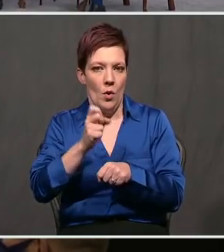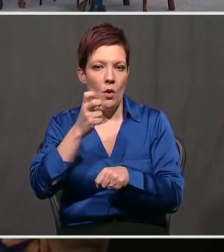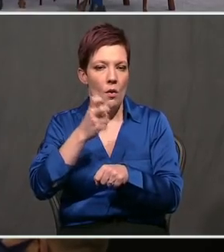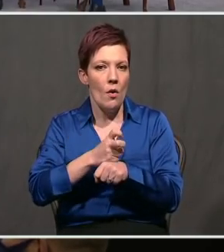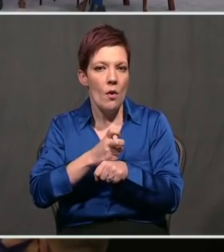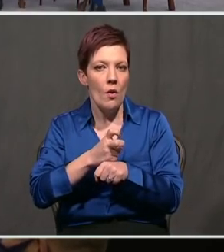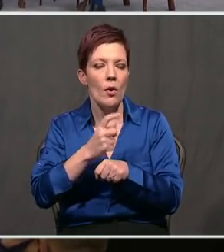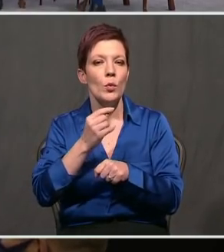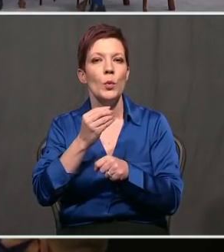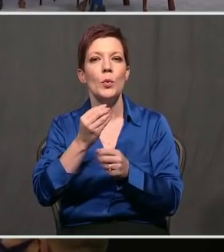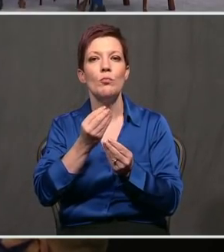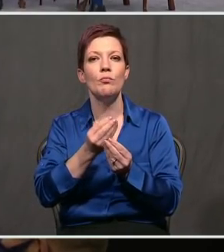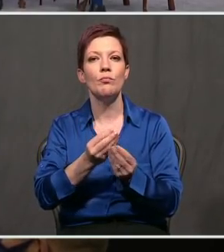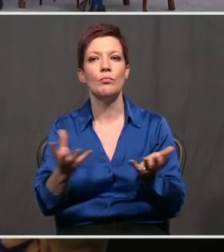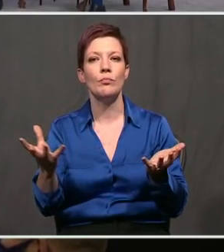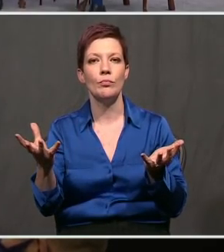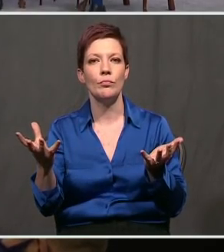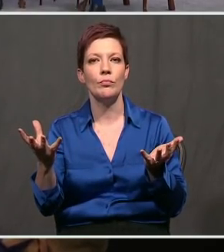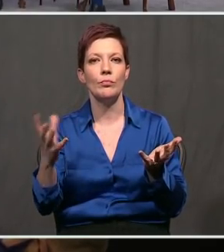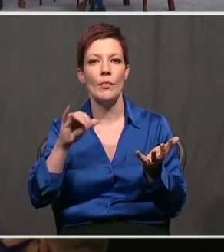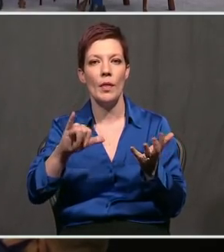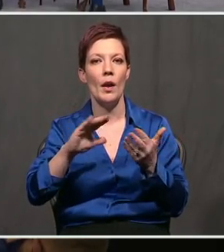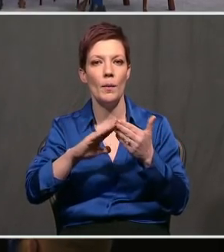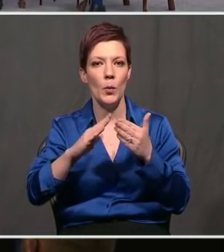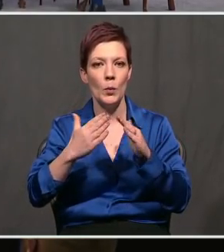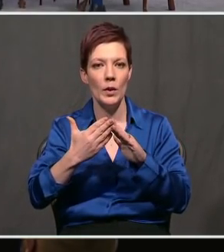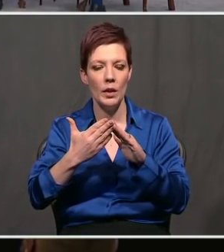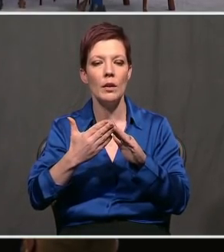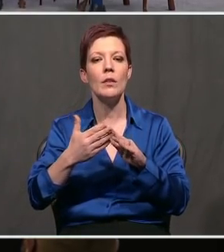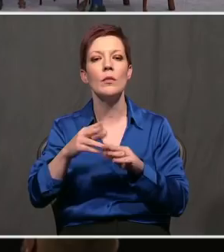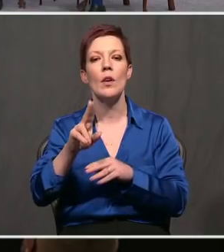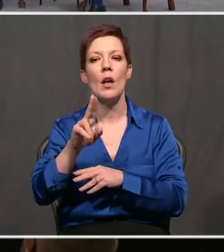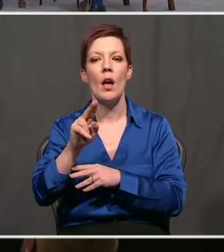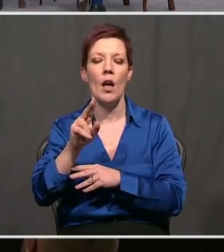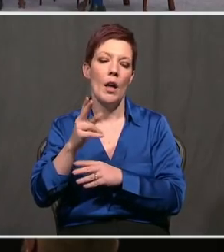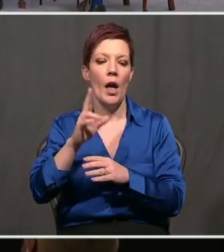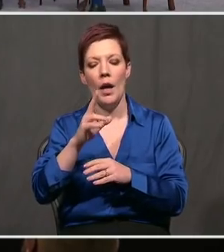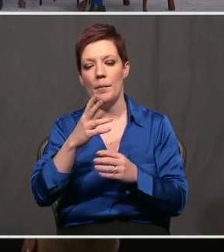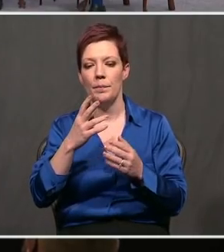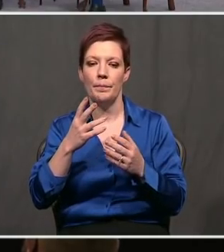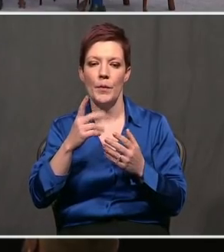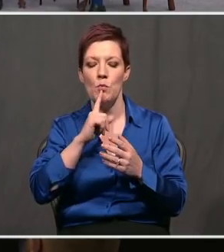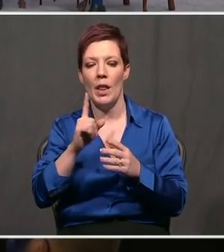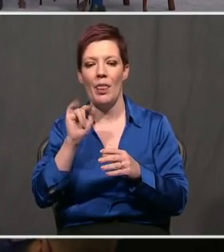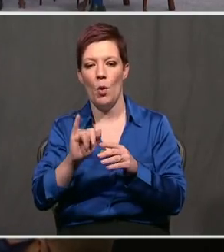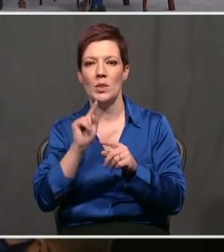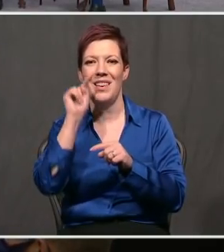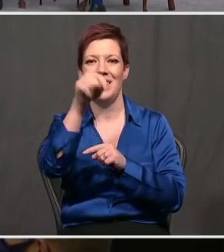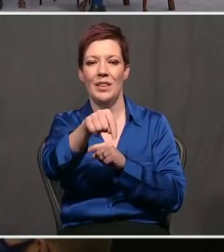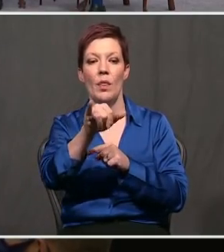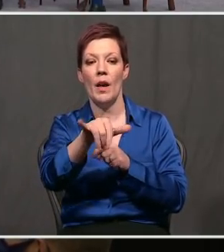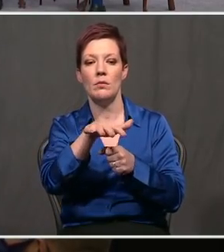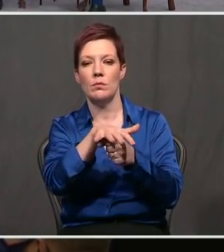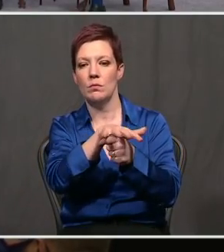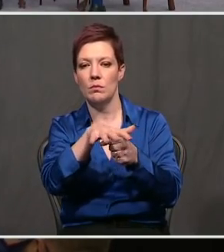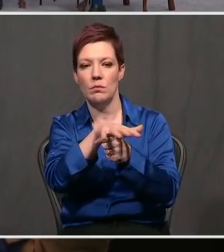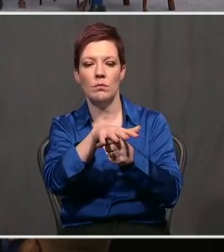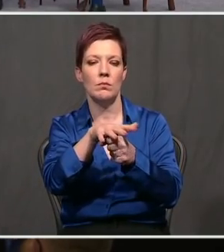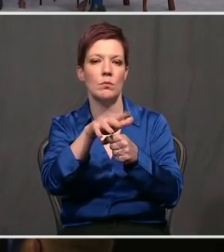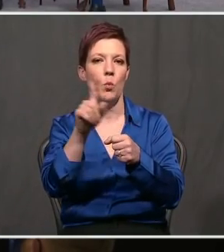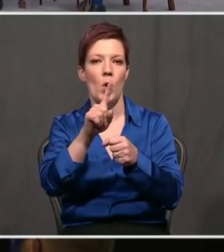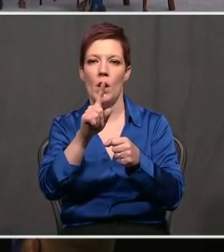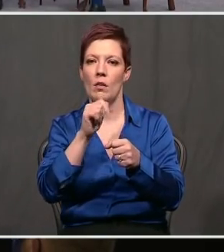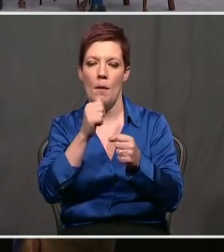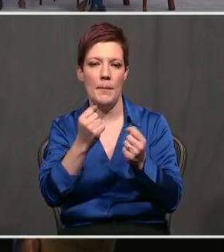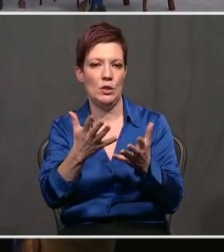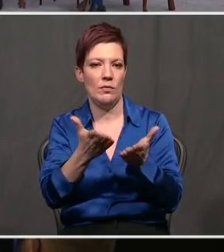make sure that those communities and those underserved populations were hearing from those that